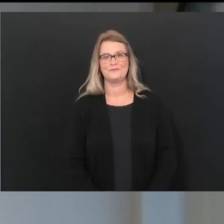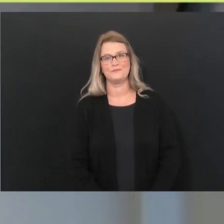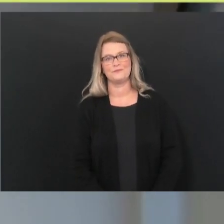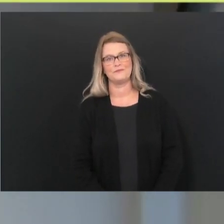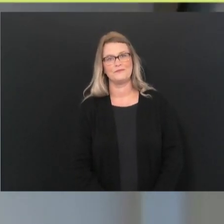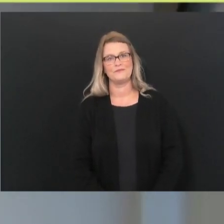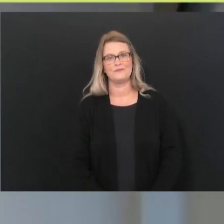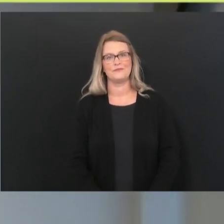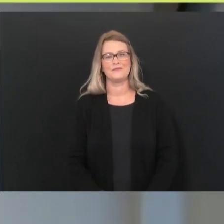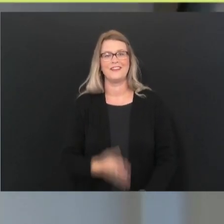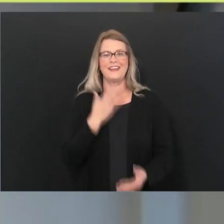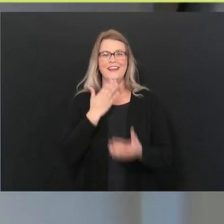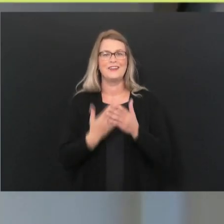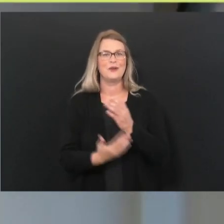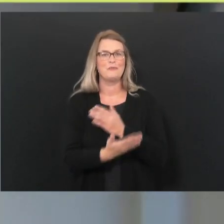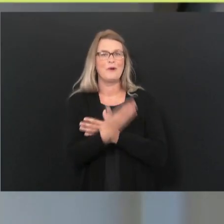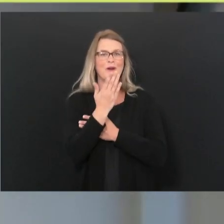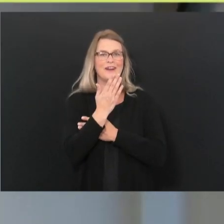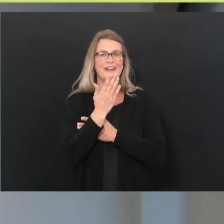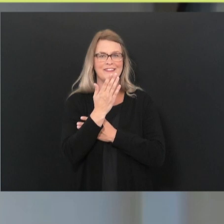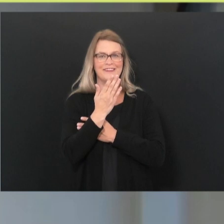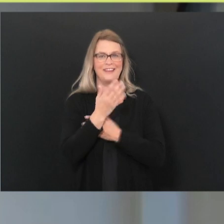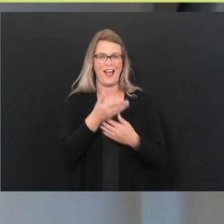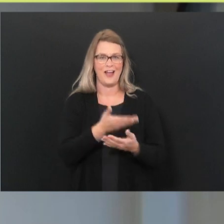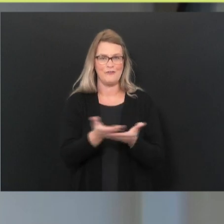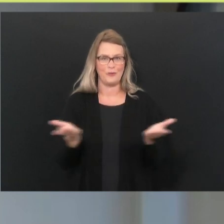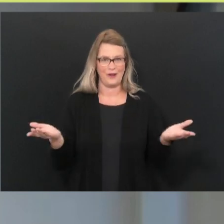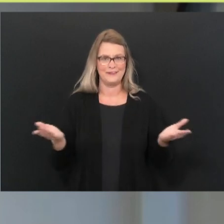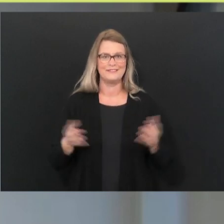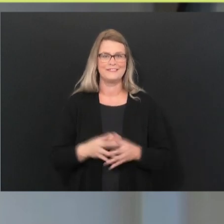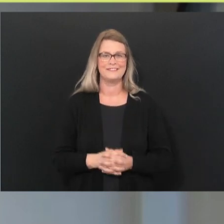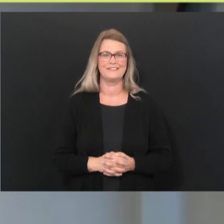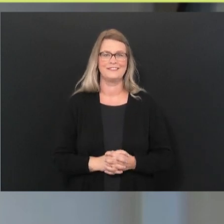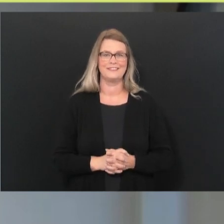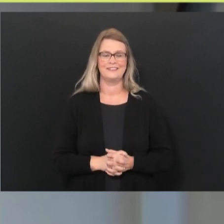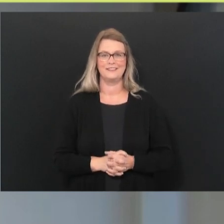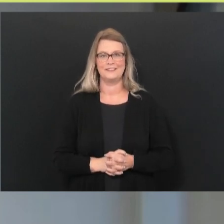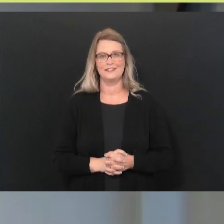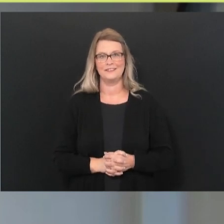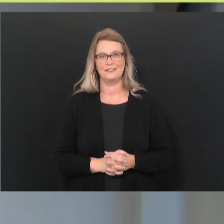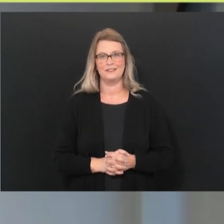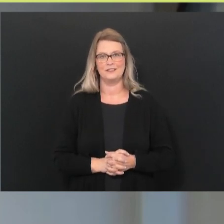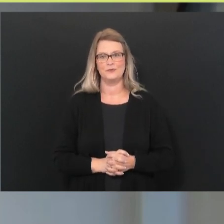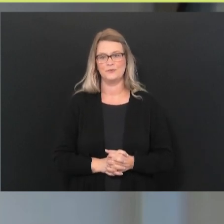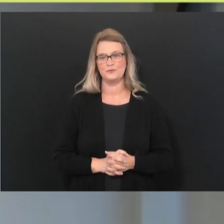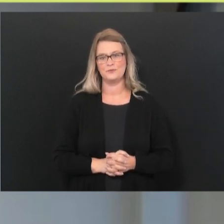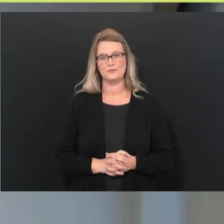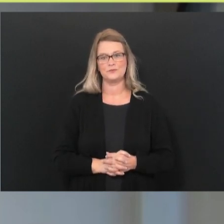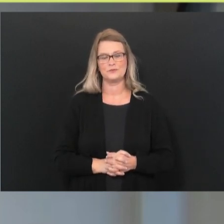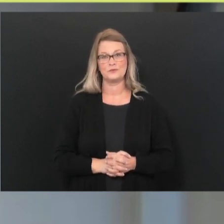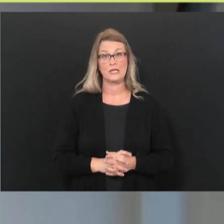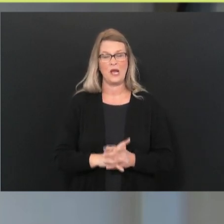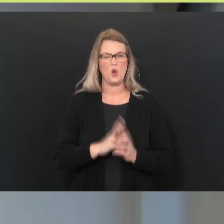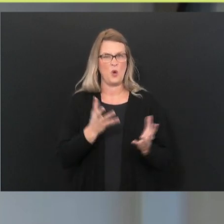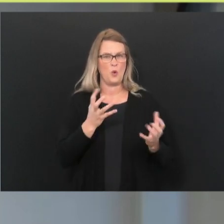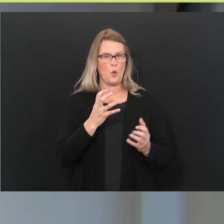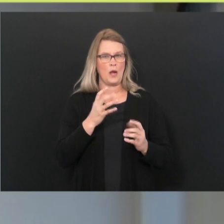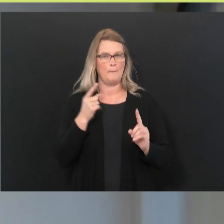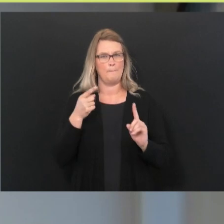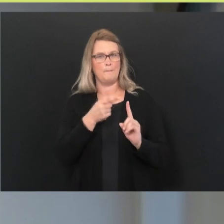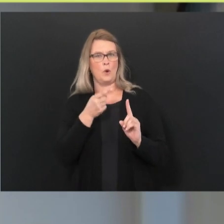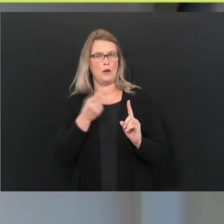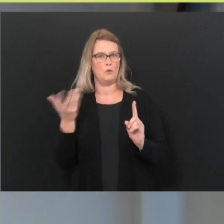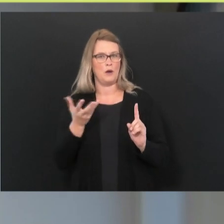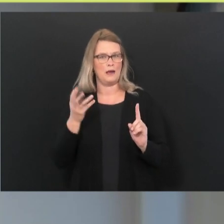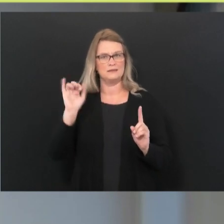Good morning, everyone. Let me start by talking about insurance or lack of insurance. If we have individuals